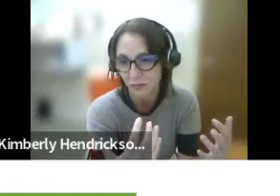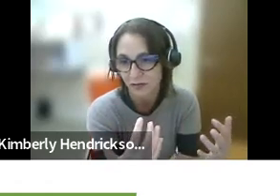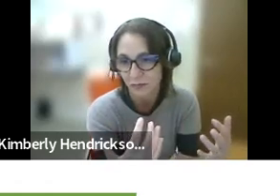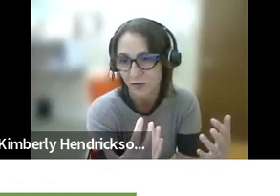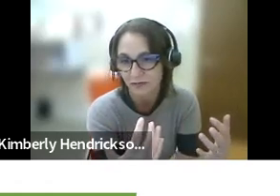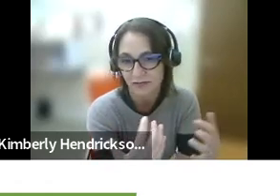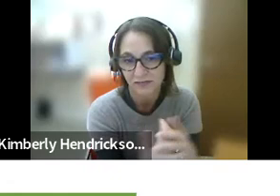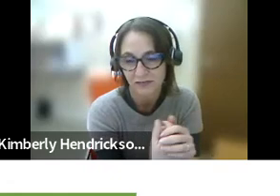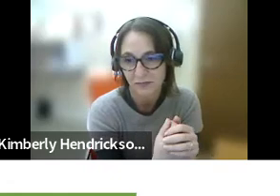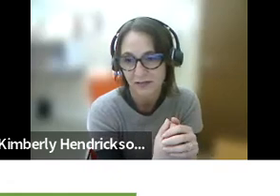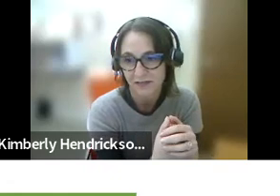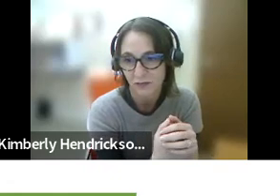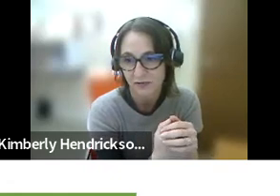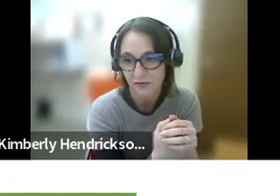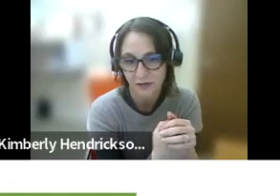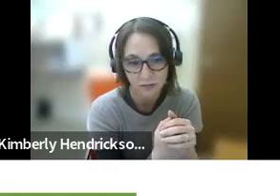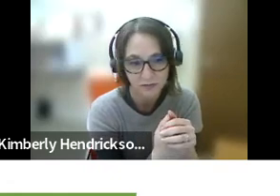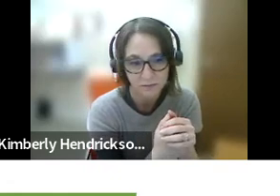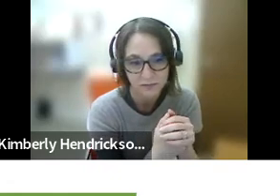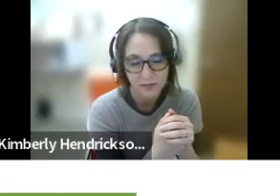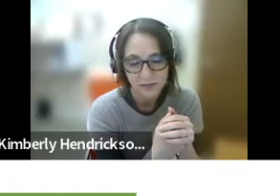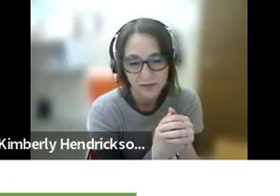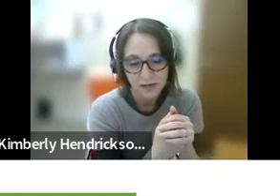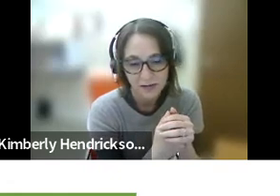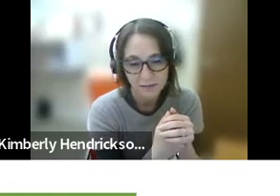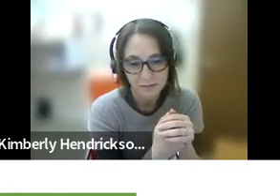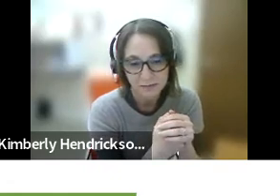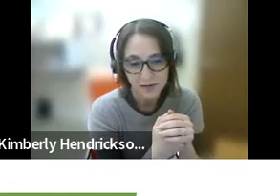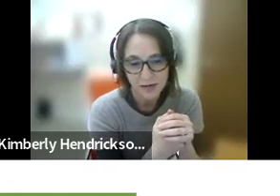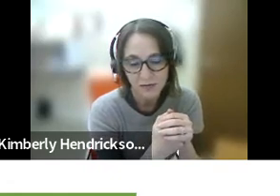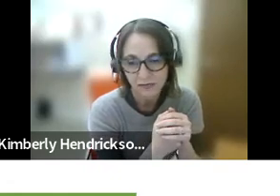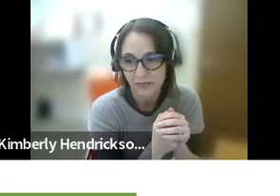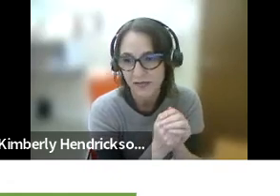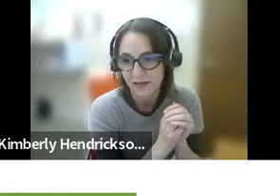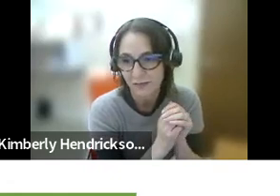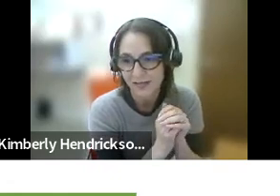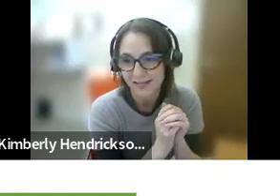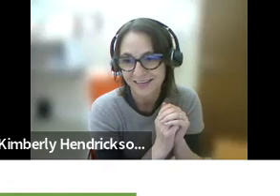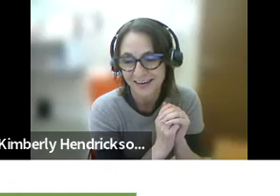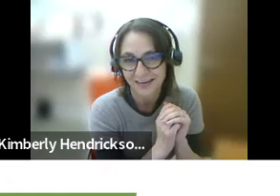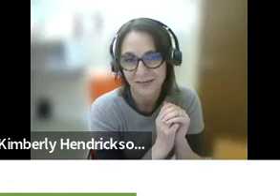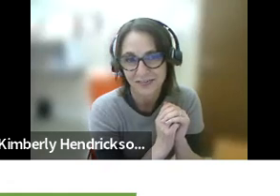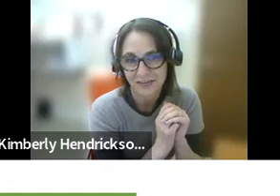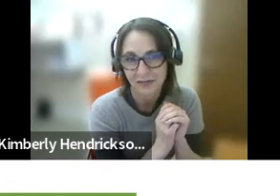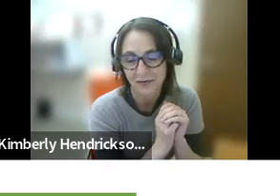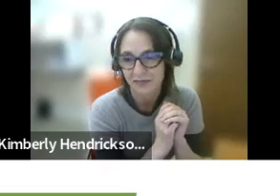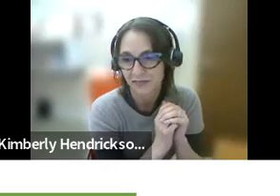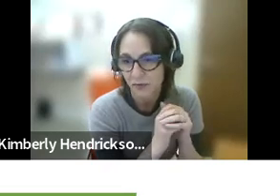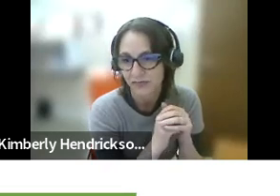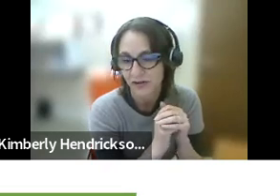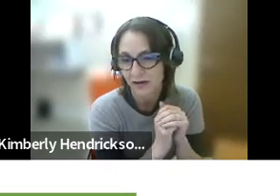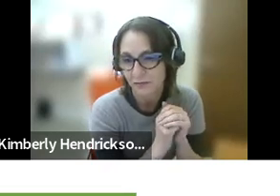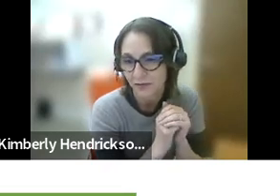work together with other parts of the system? I think it would be very helpful. I also think that we are still